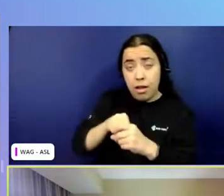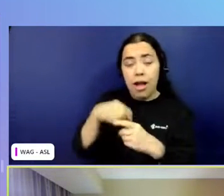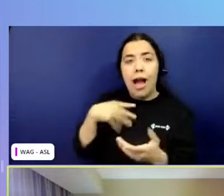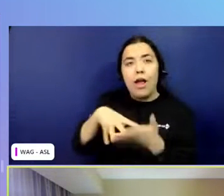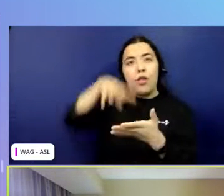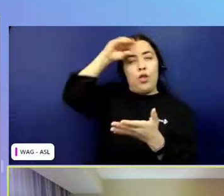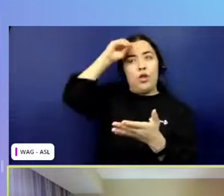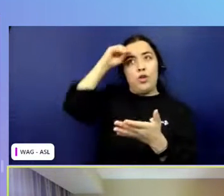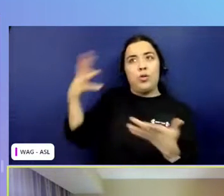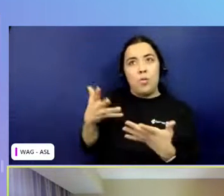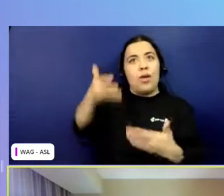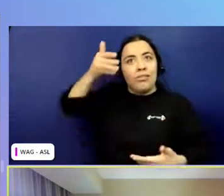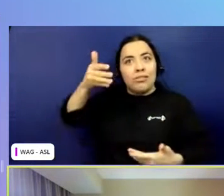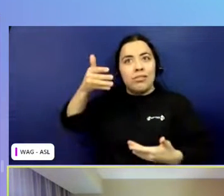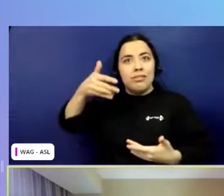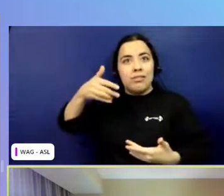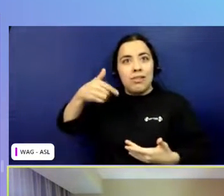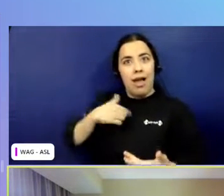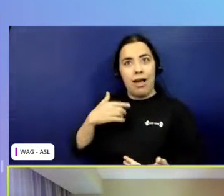also,